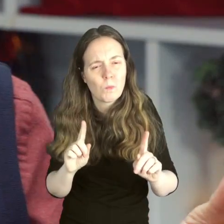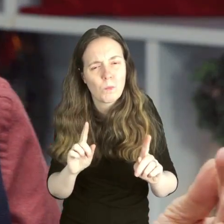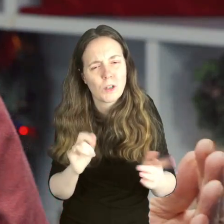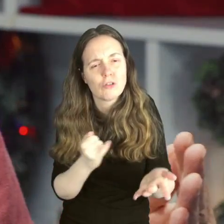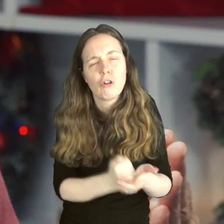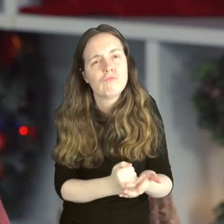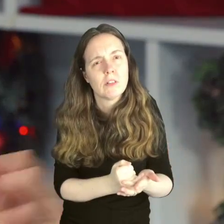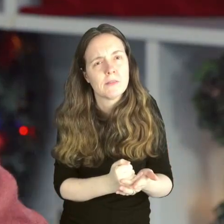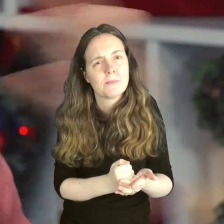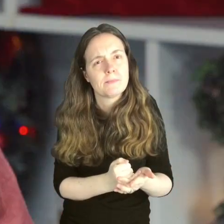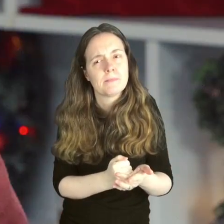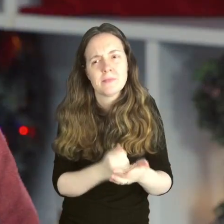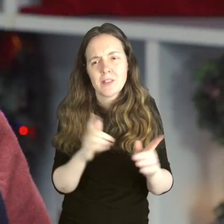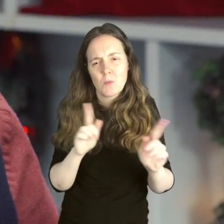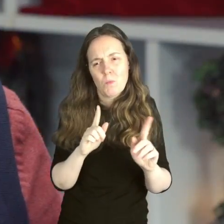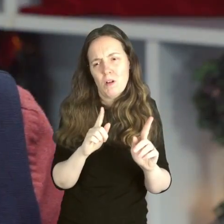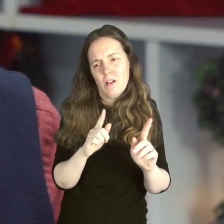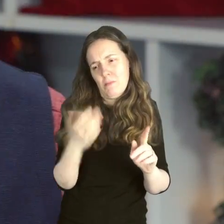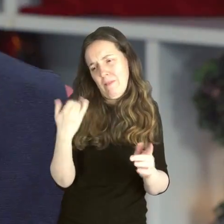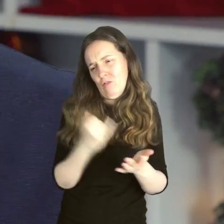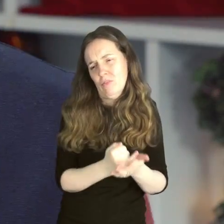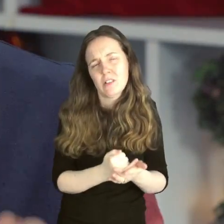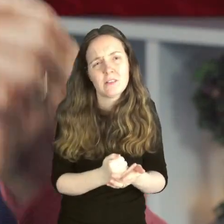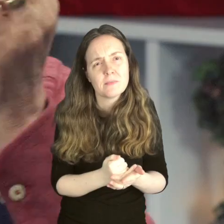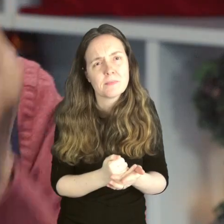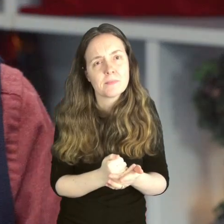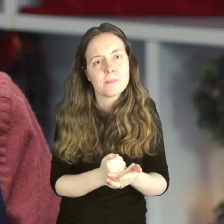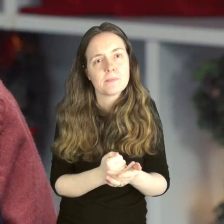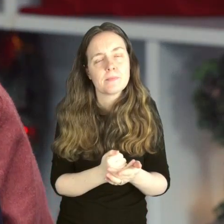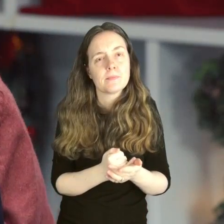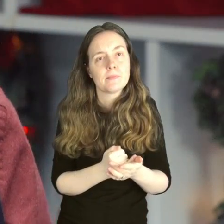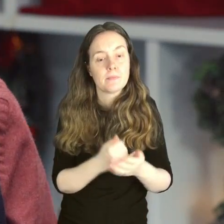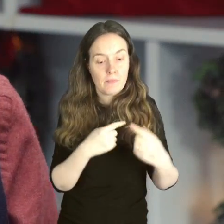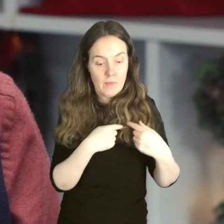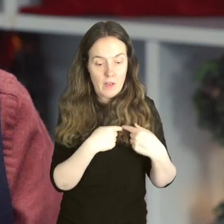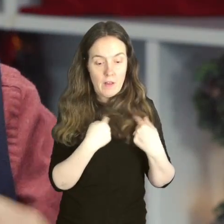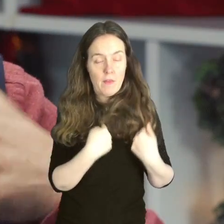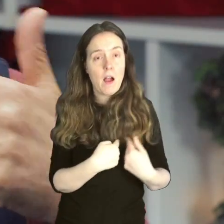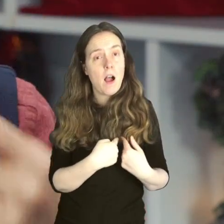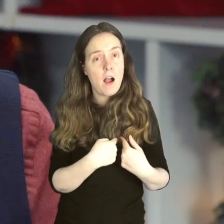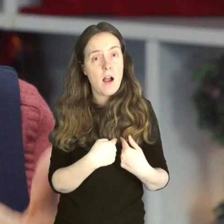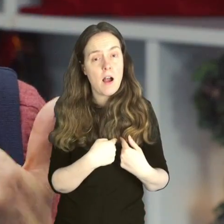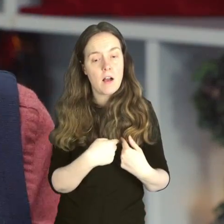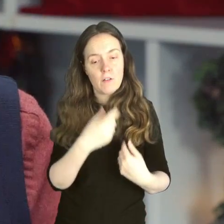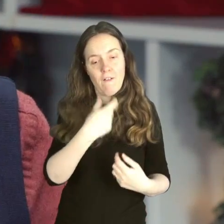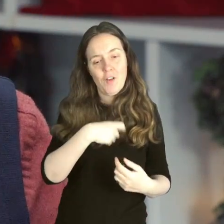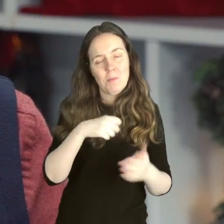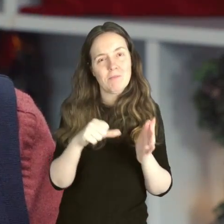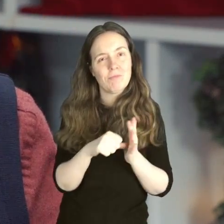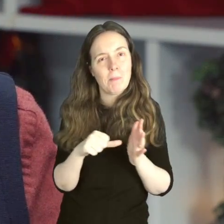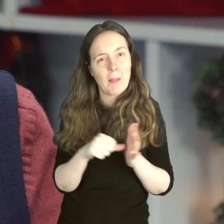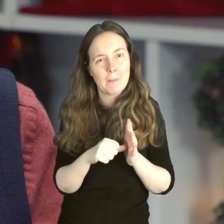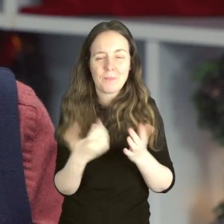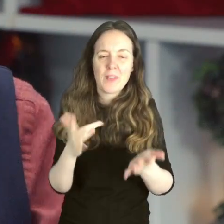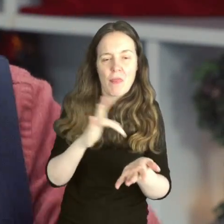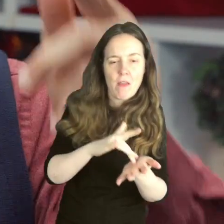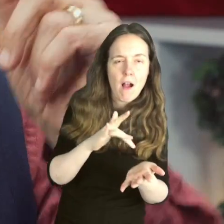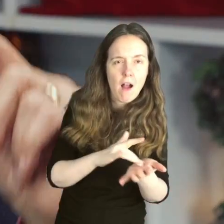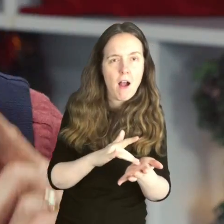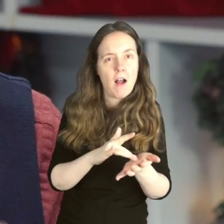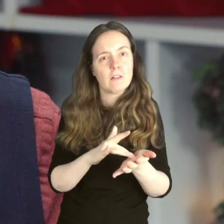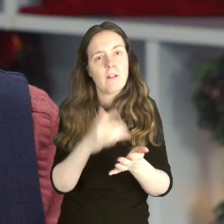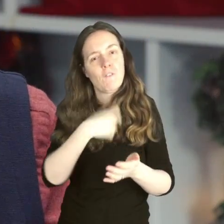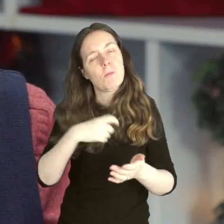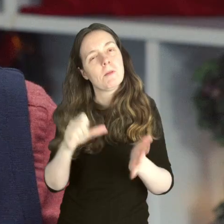wrong? What went wrong? The heart of the human problem is